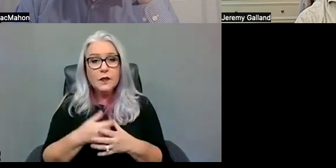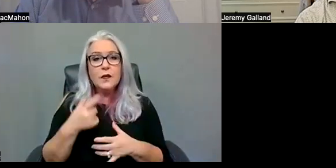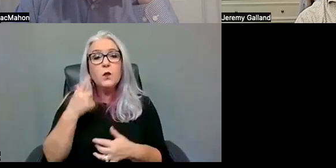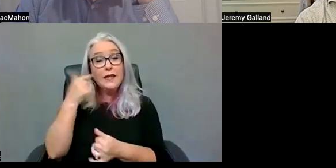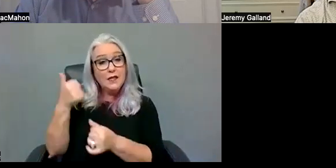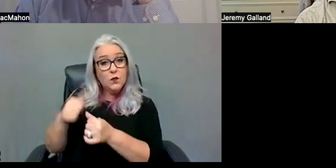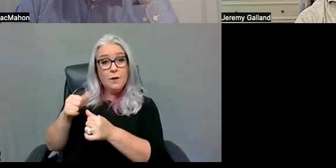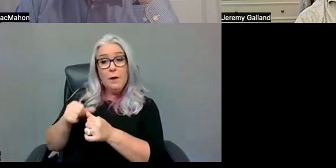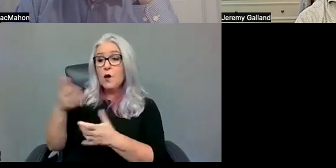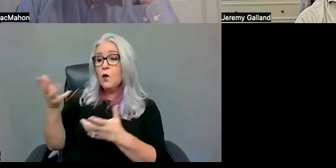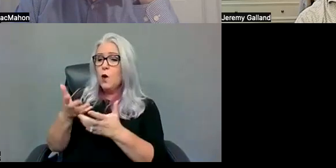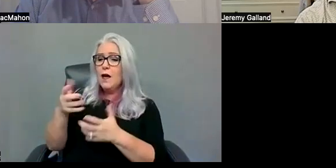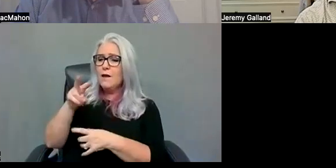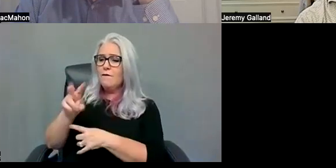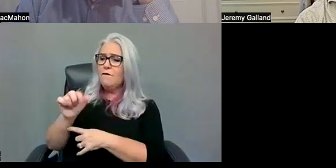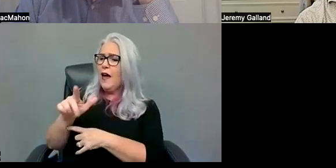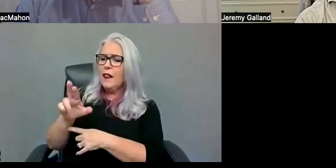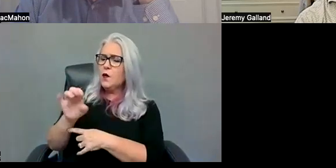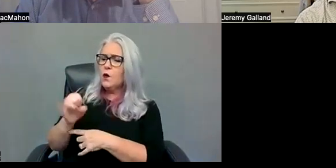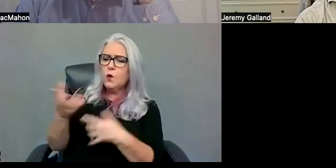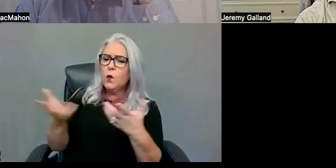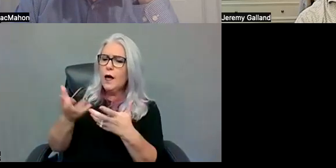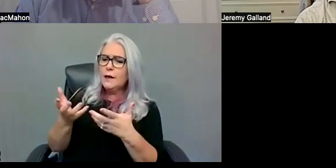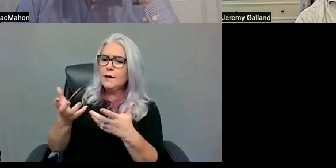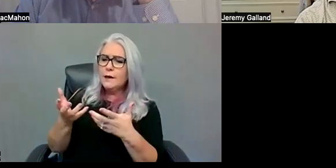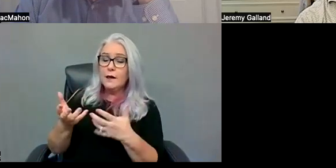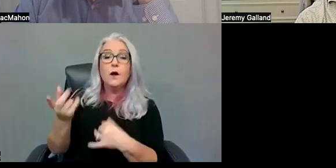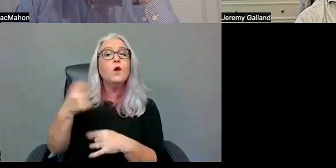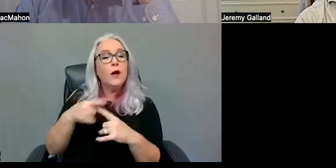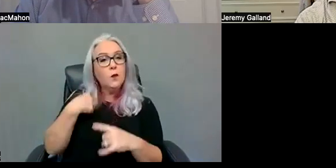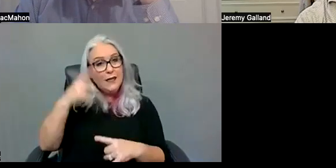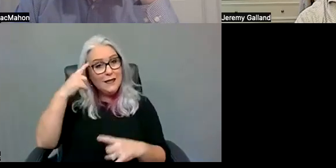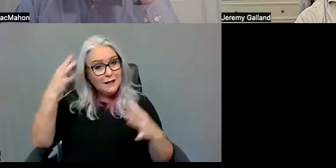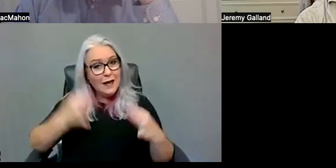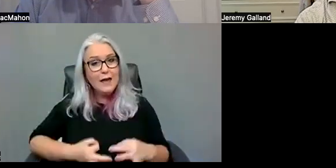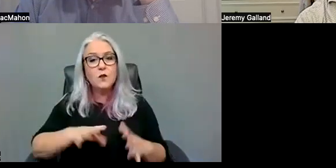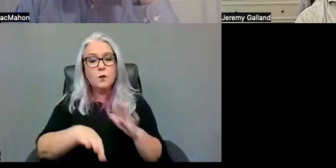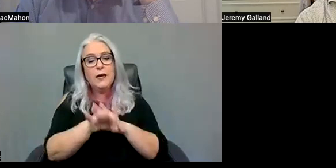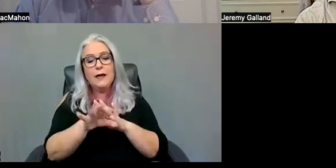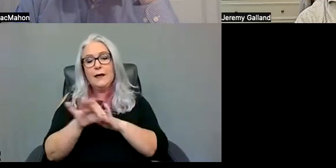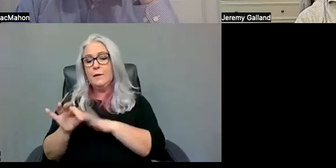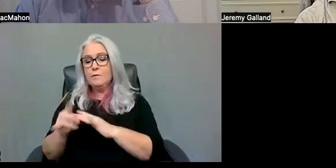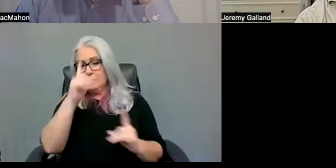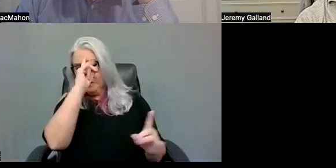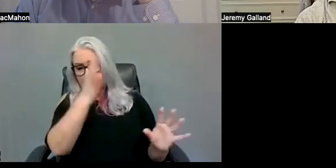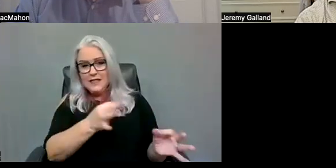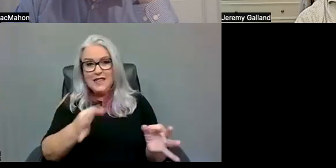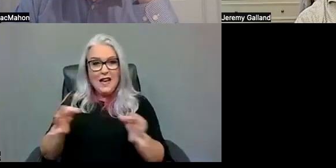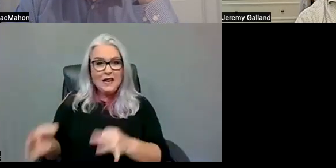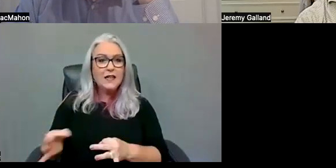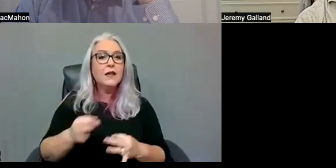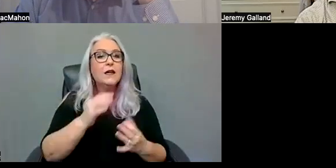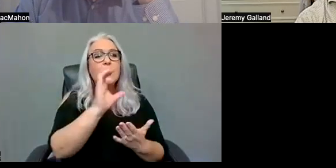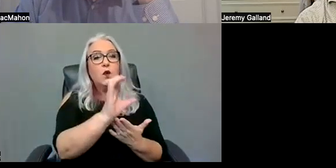remember what these values are when we are choosing curriculum, boxed curriculum